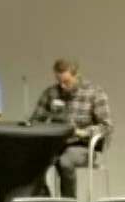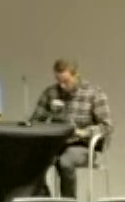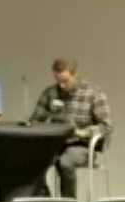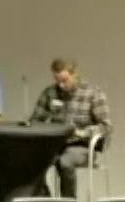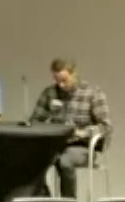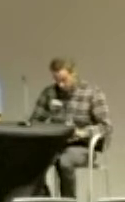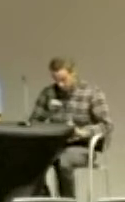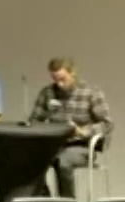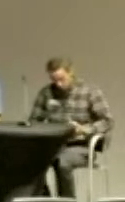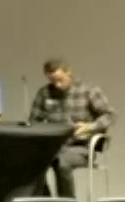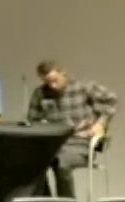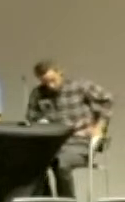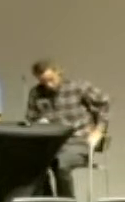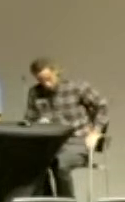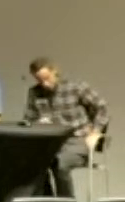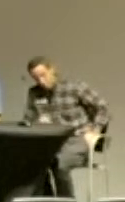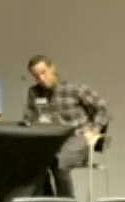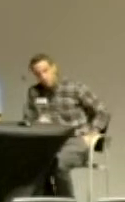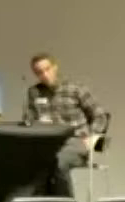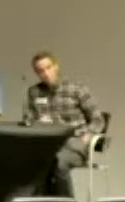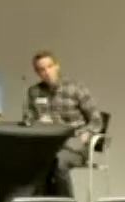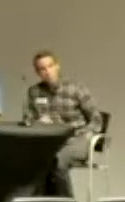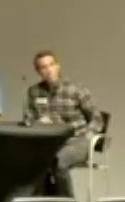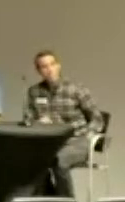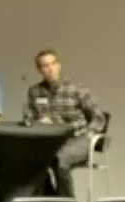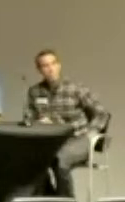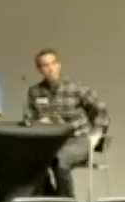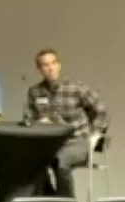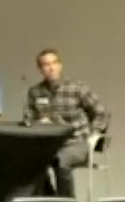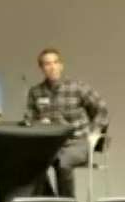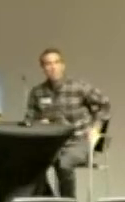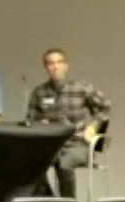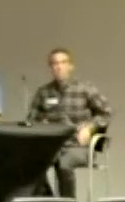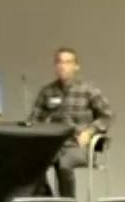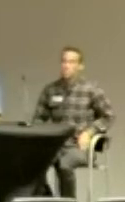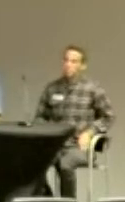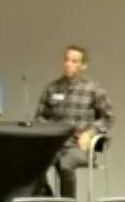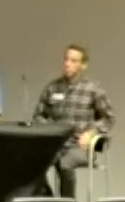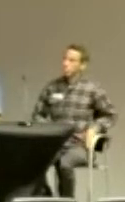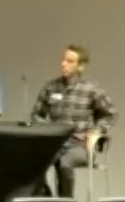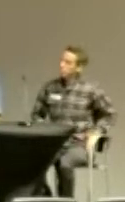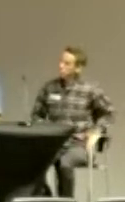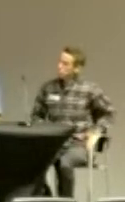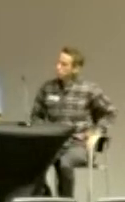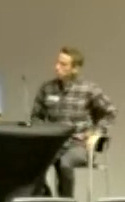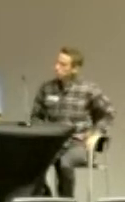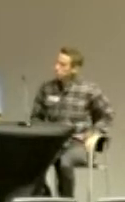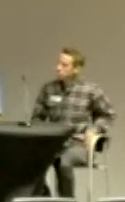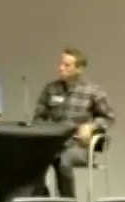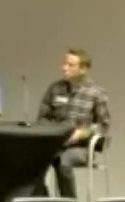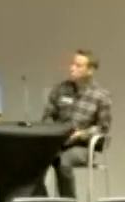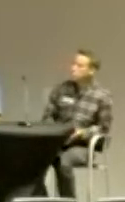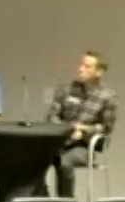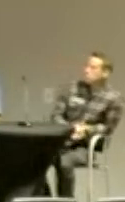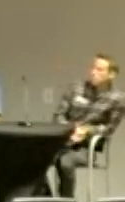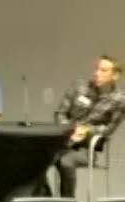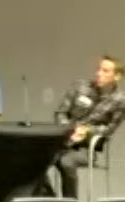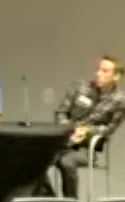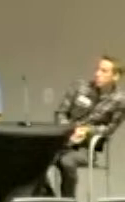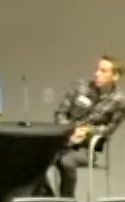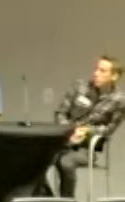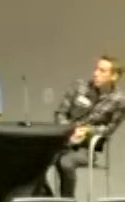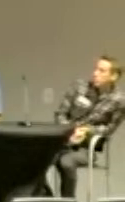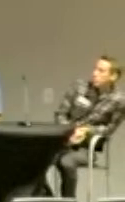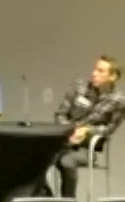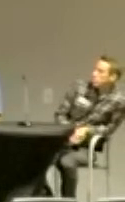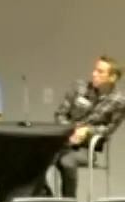could possibly need from us from their 4 years at our institution. We are also the bridge between Stock